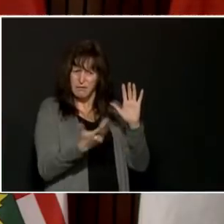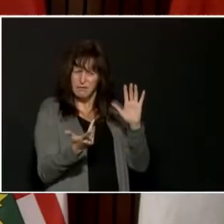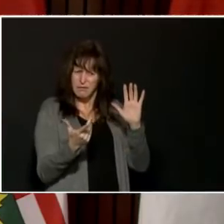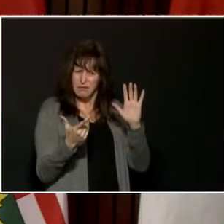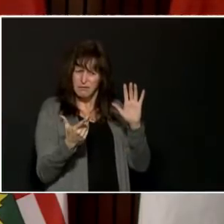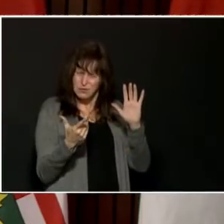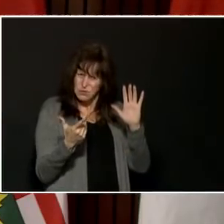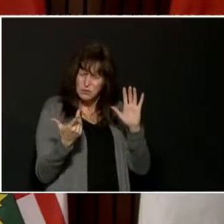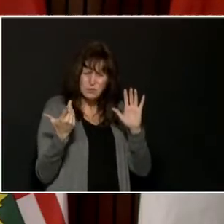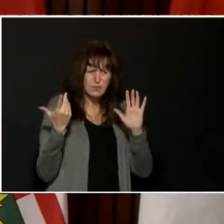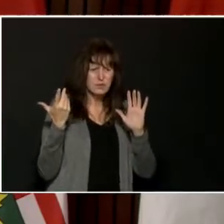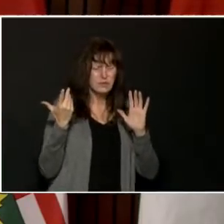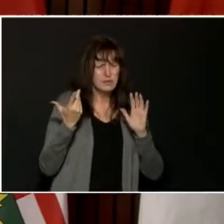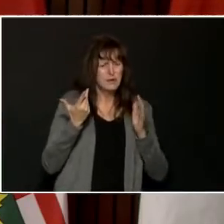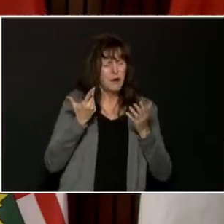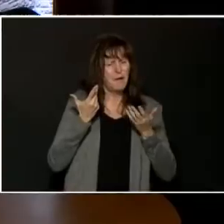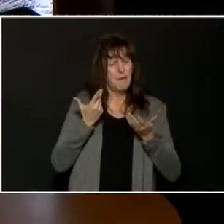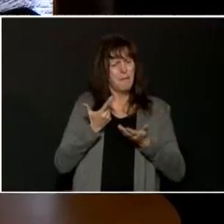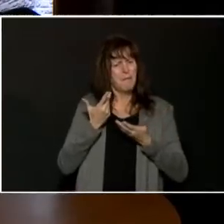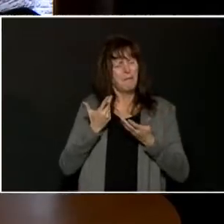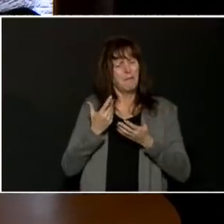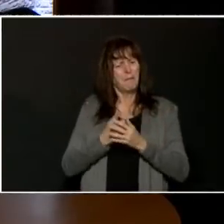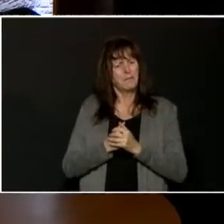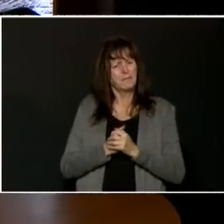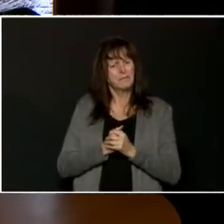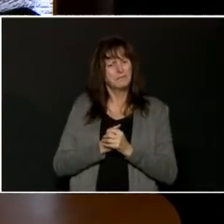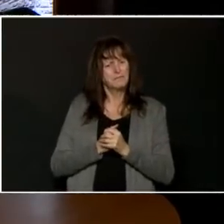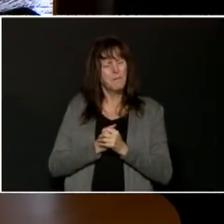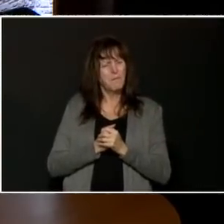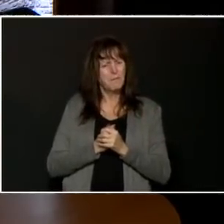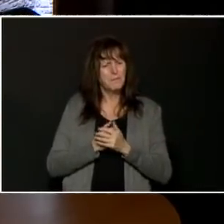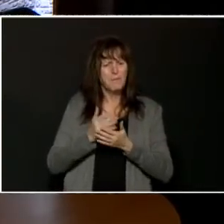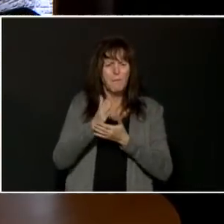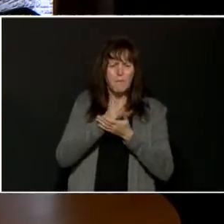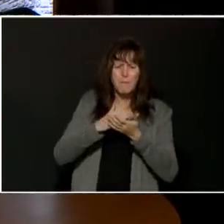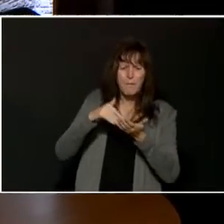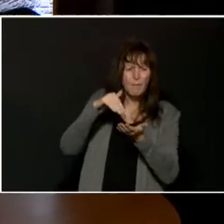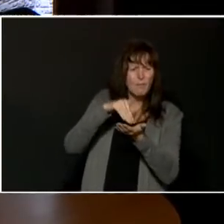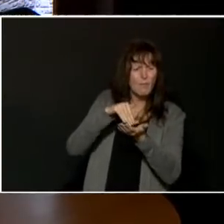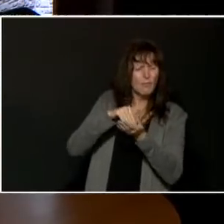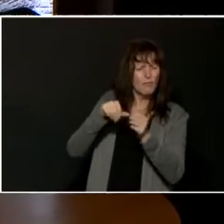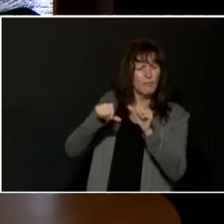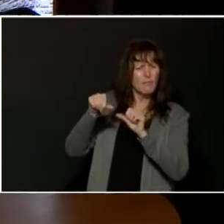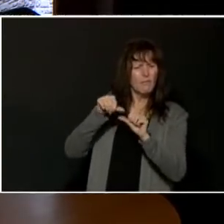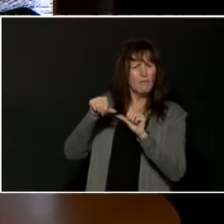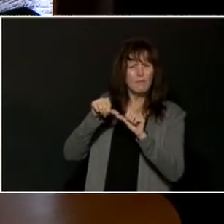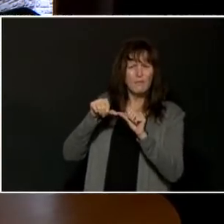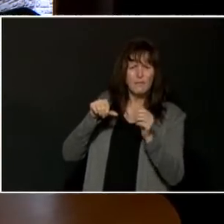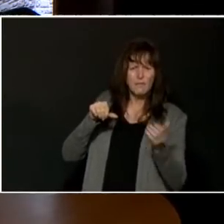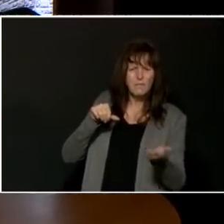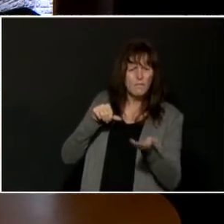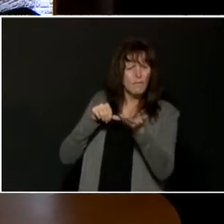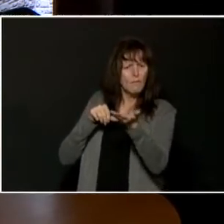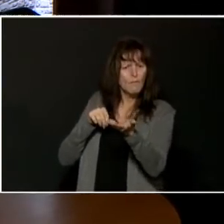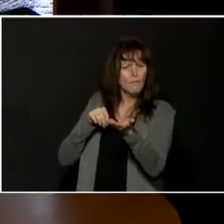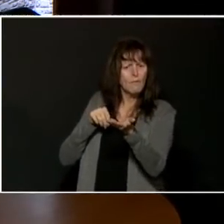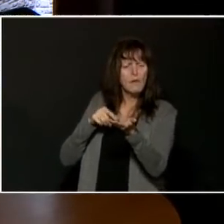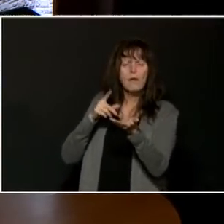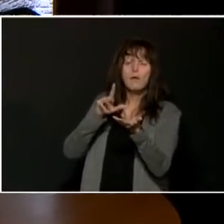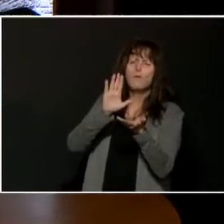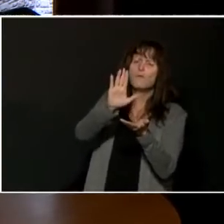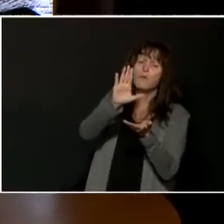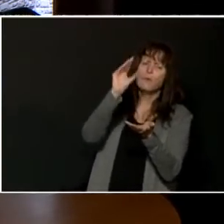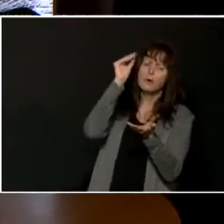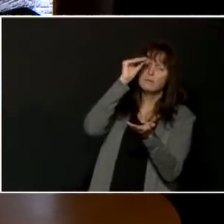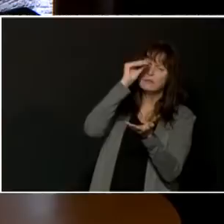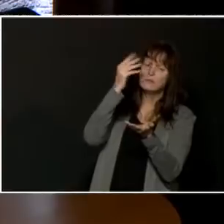What do you make of the suggestion by some epidemiologists and health leaders that everyone in the province, regardless of how they limit their contacts or